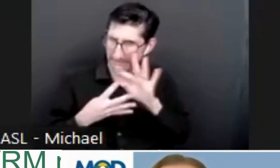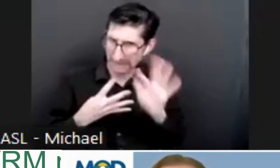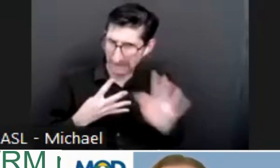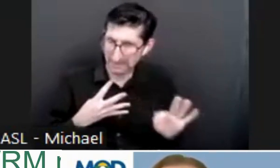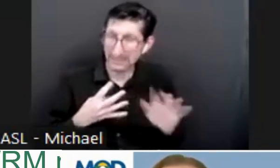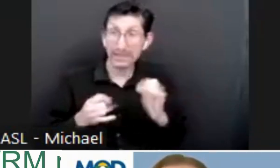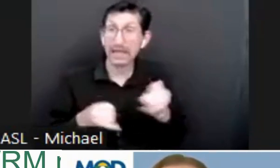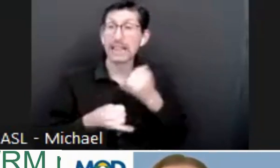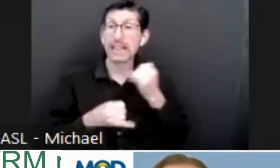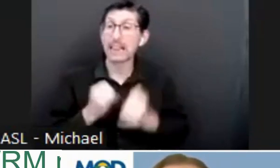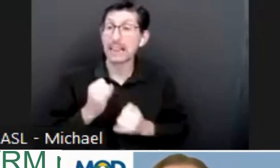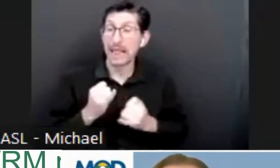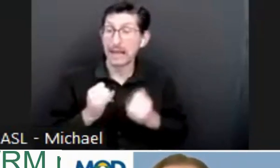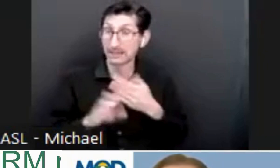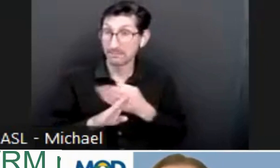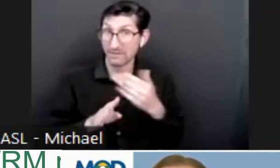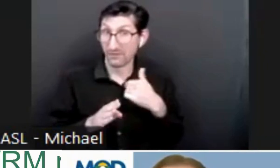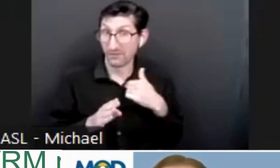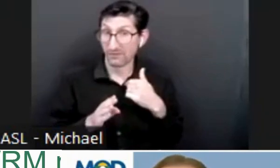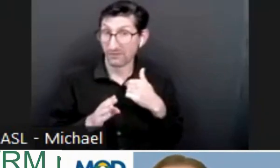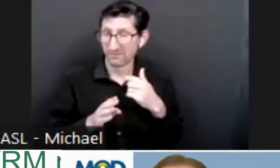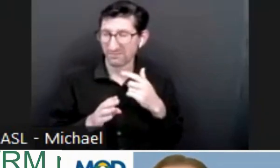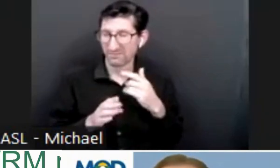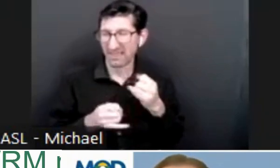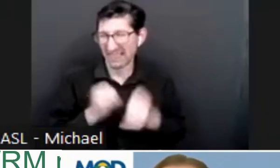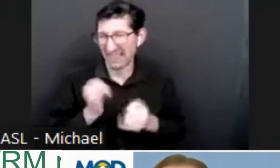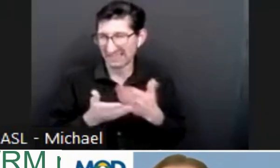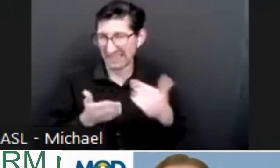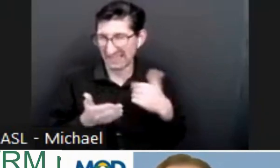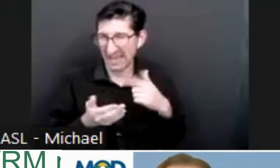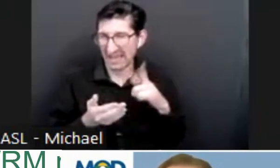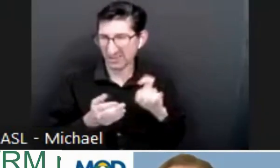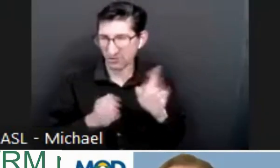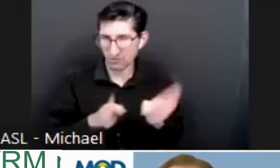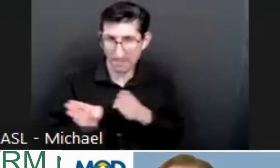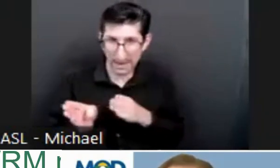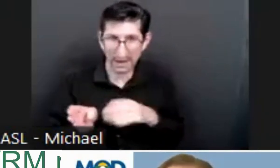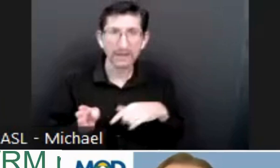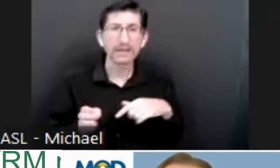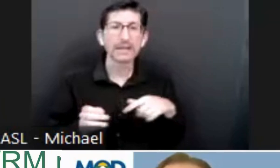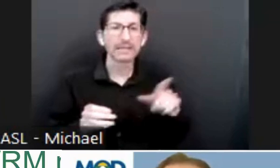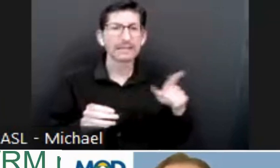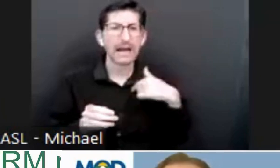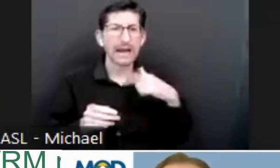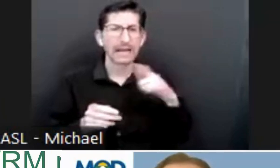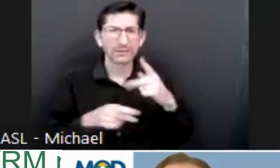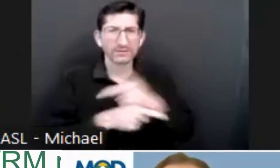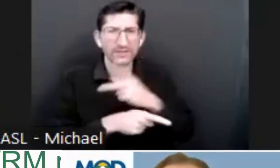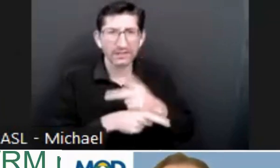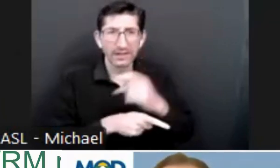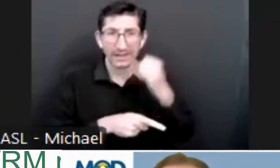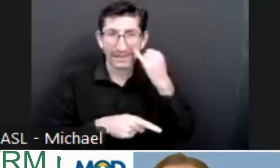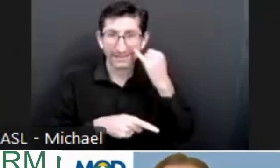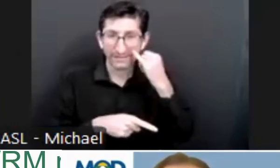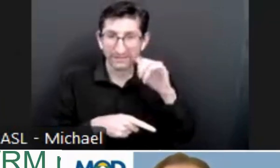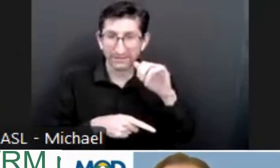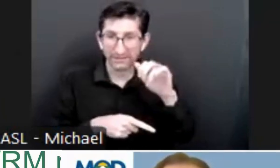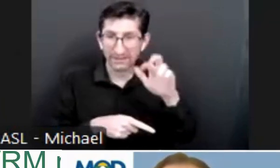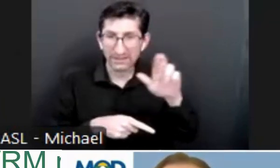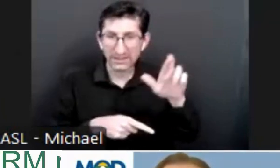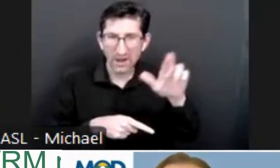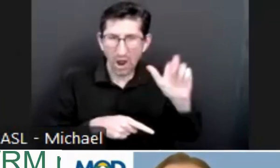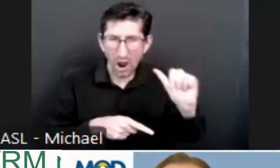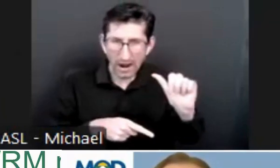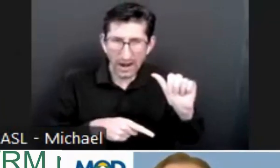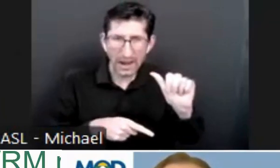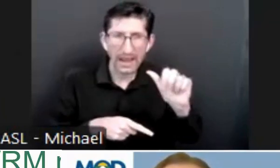do is to find the policy that you're asking for a change or exception to if it's an accommodation. So you might look to your lease or condo